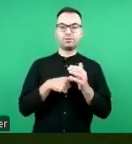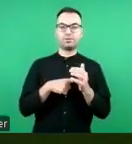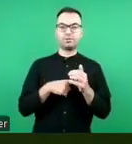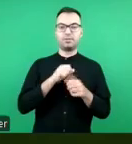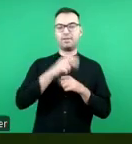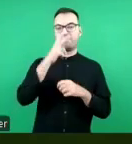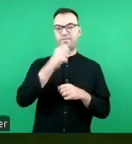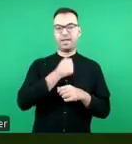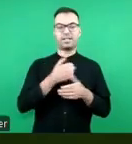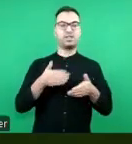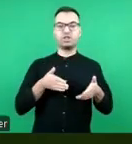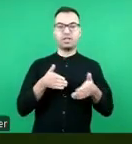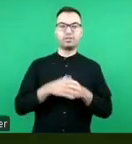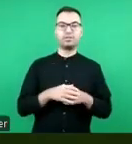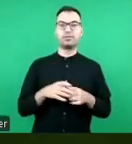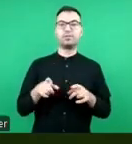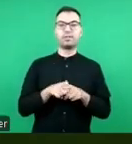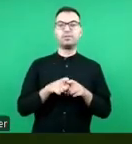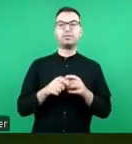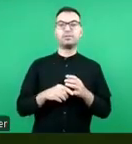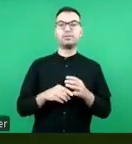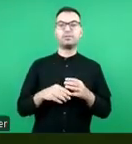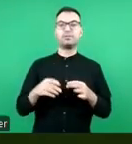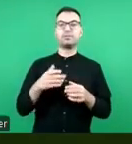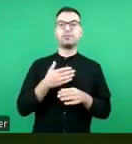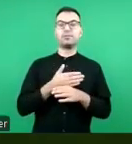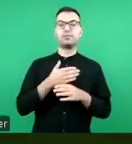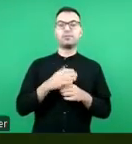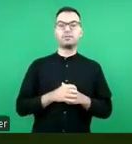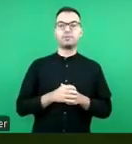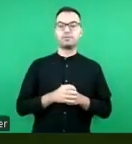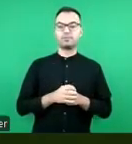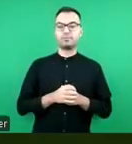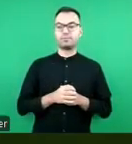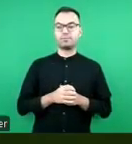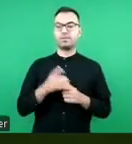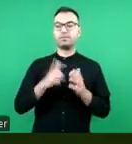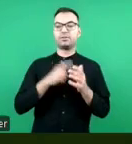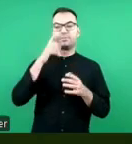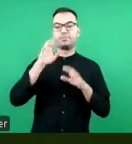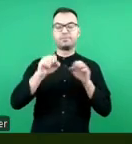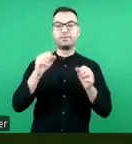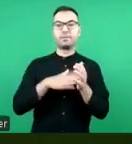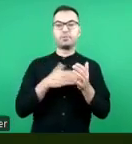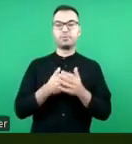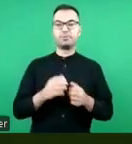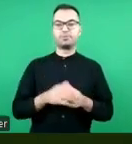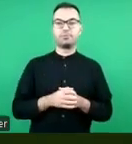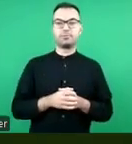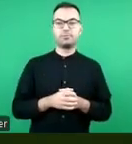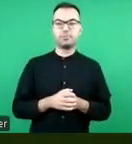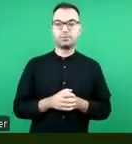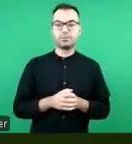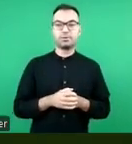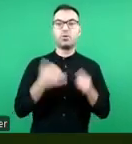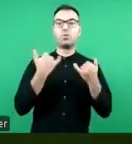here, but there's also still something that you can't catch very much by those predictors, like the trem diversity.